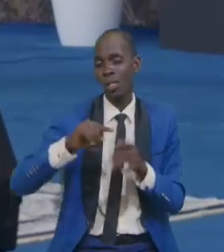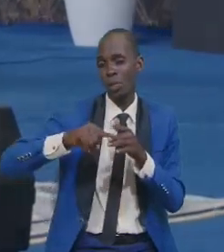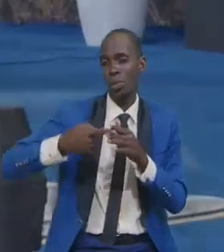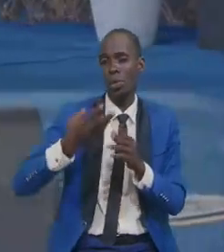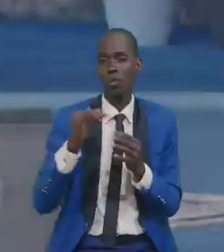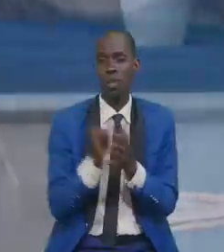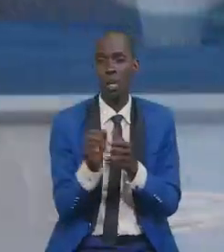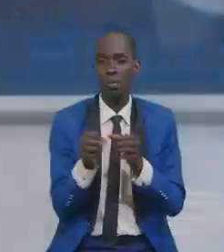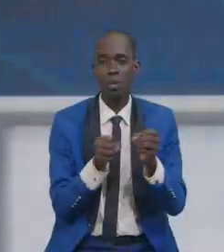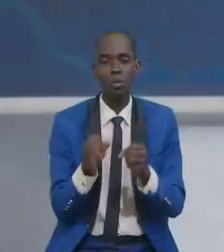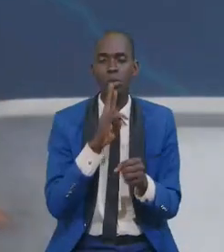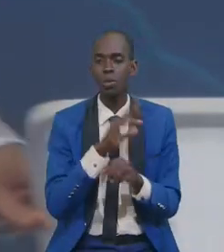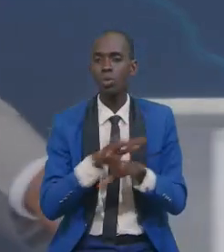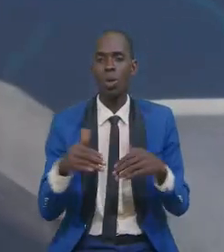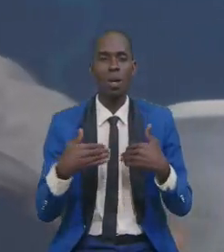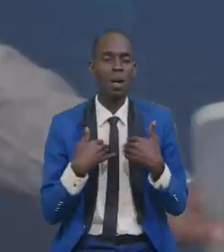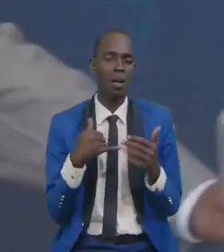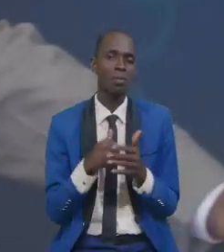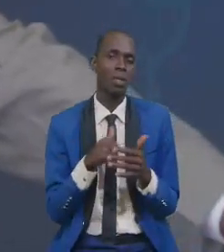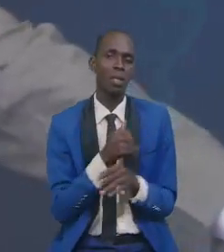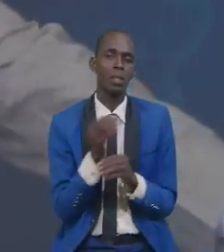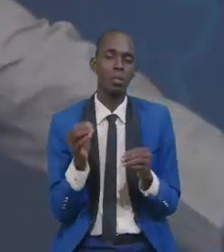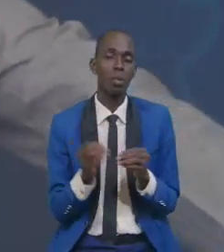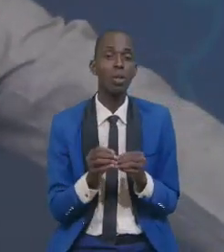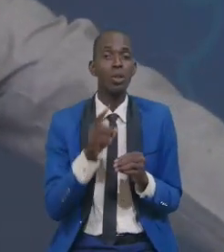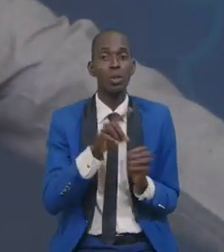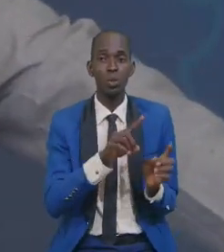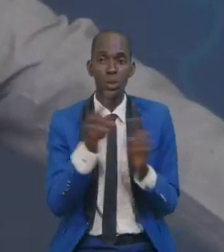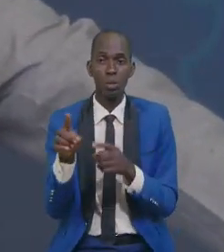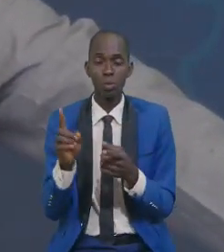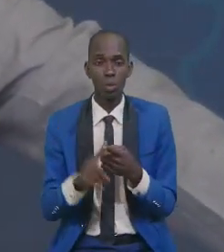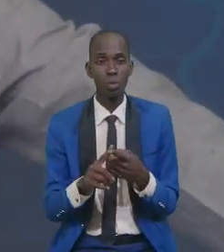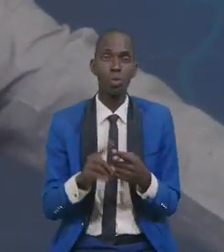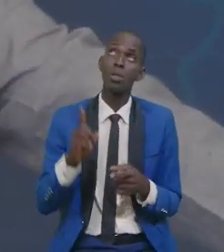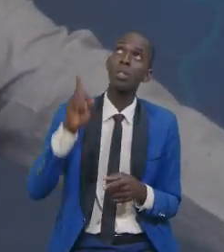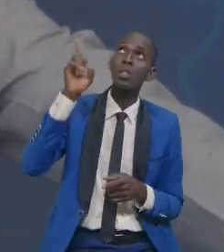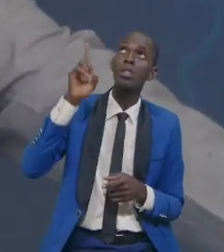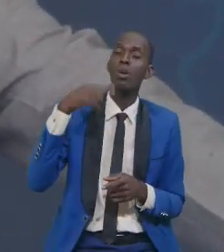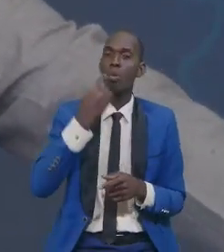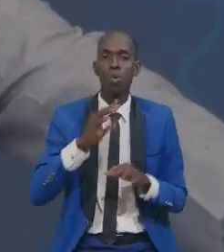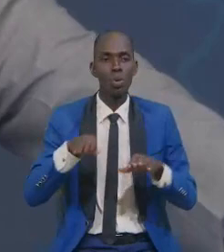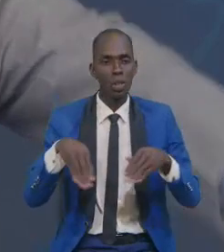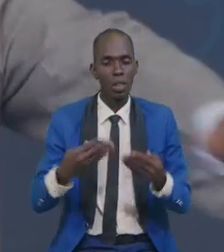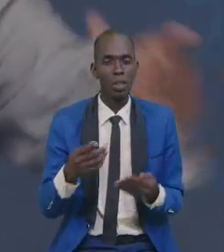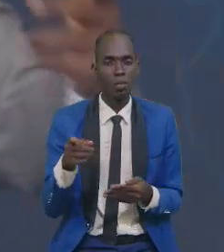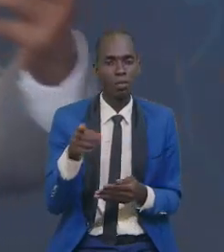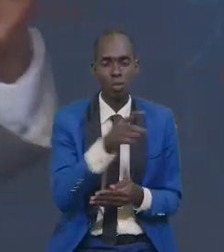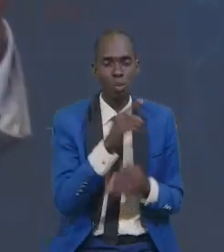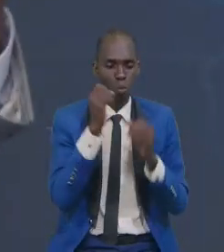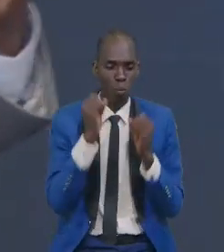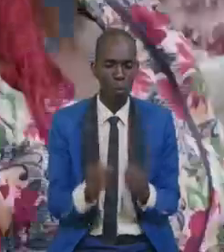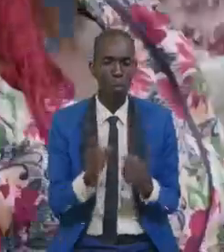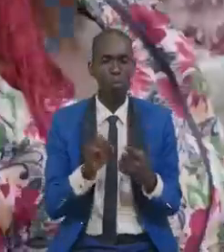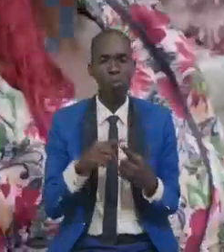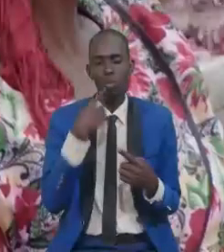at that position now? You come to him who gives power to the fainting, and life will come